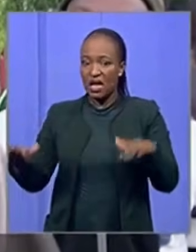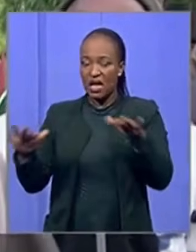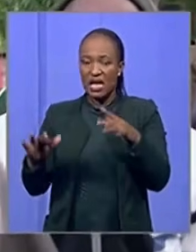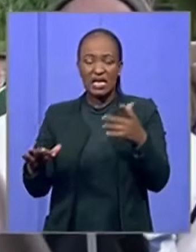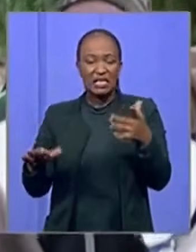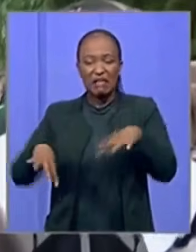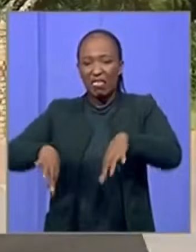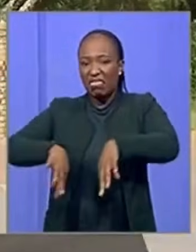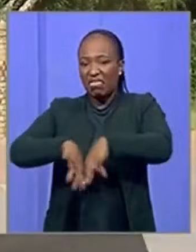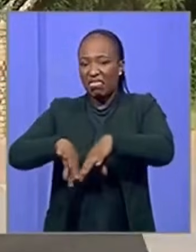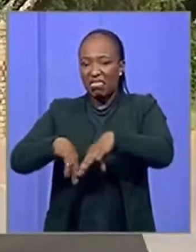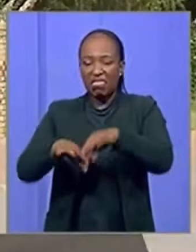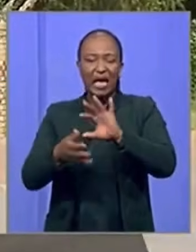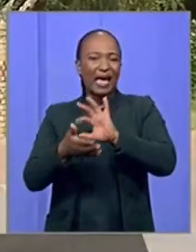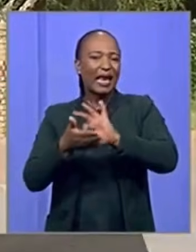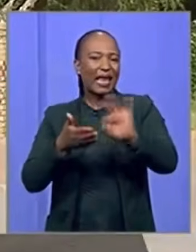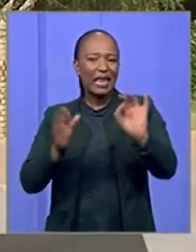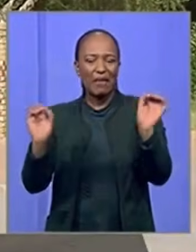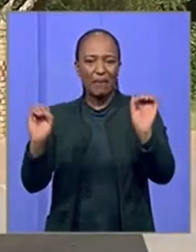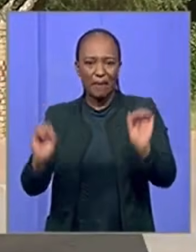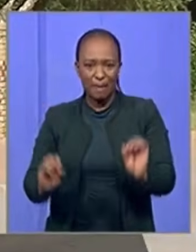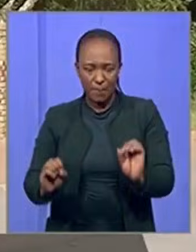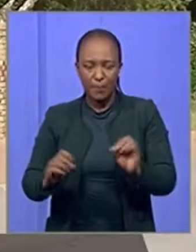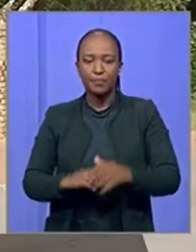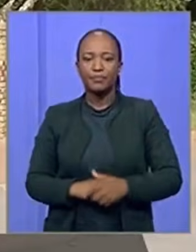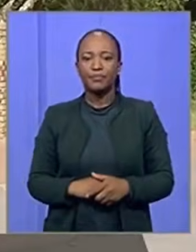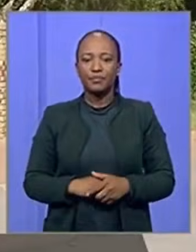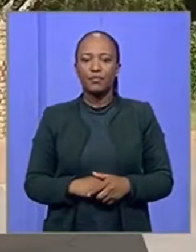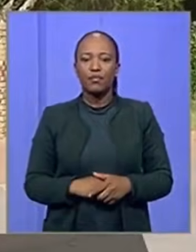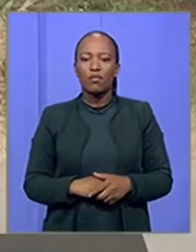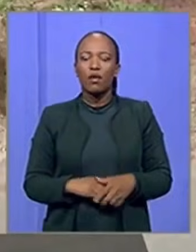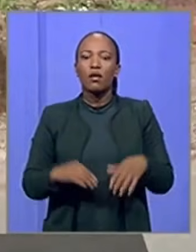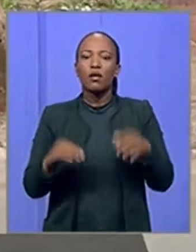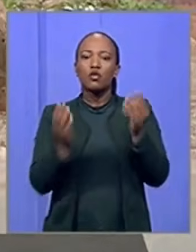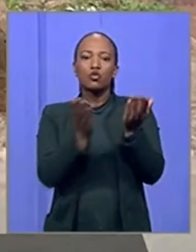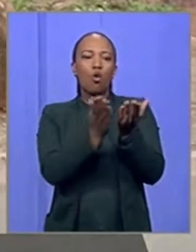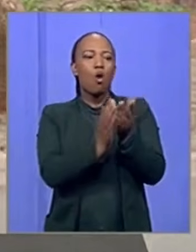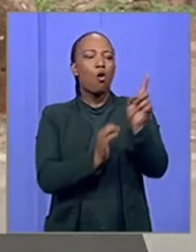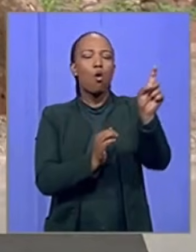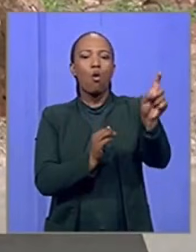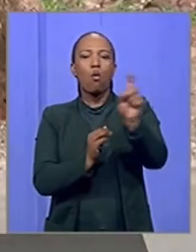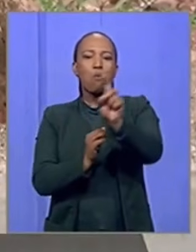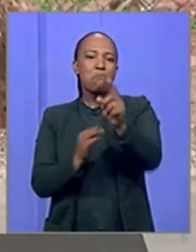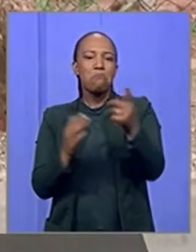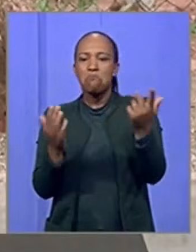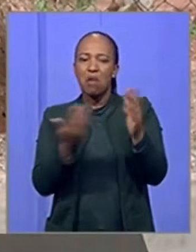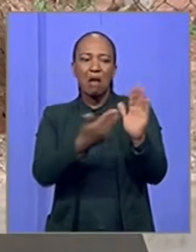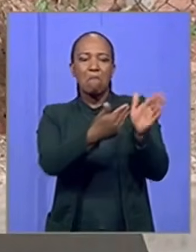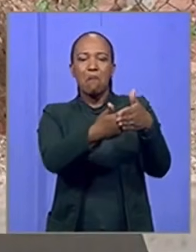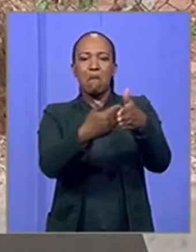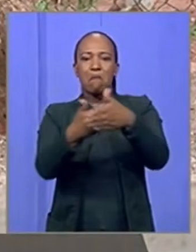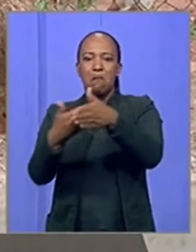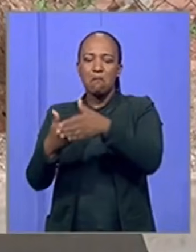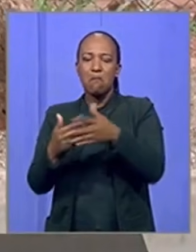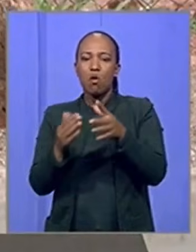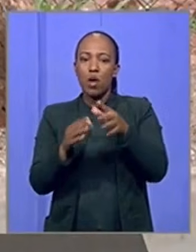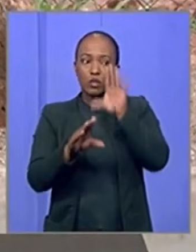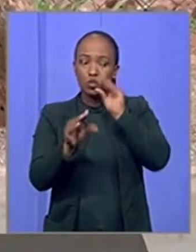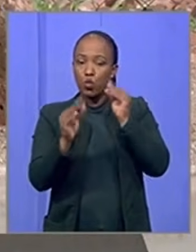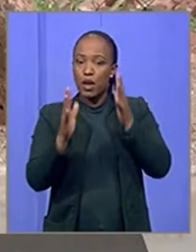a o tliniwi. Khabagare dikolo dingwe ga di a tsena jaaka barutwana ba le bantsi ba sa ya